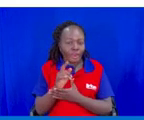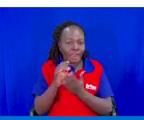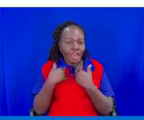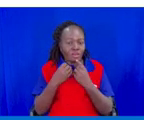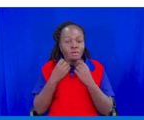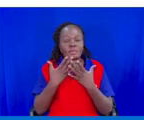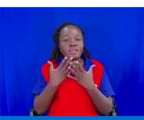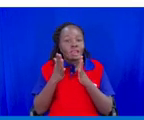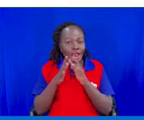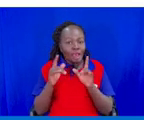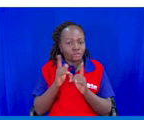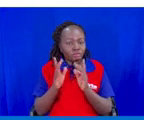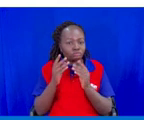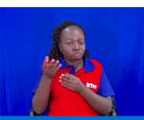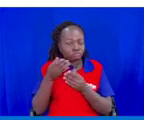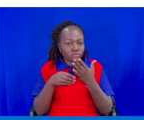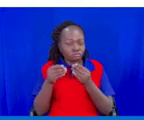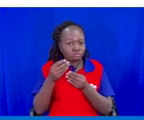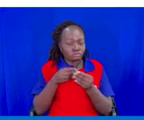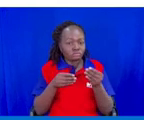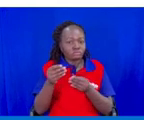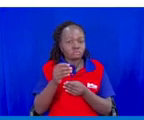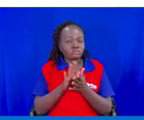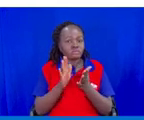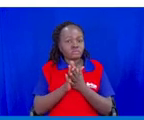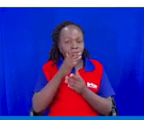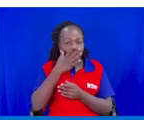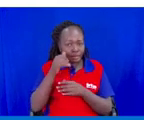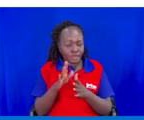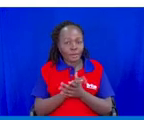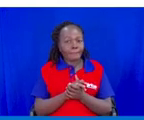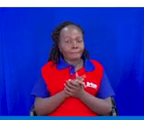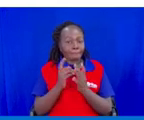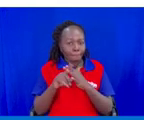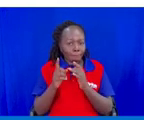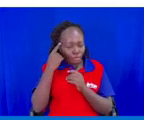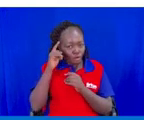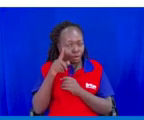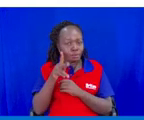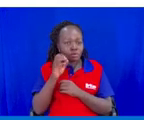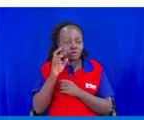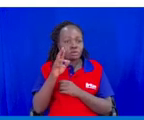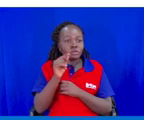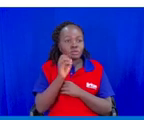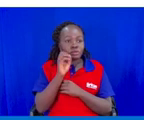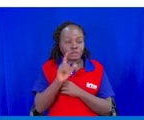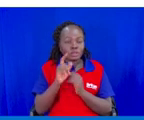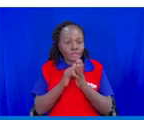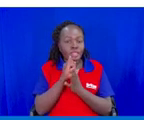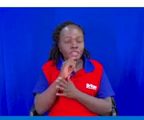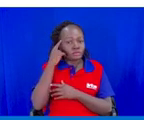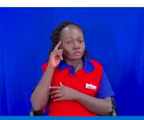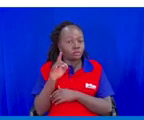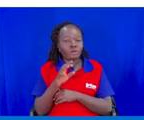right across the board and as far as Britam is concerned. To get started for the portal, which once again is for the laptop or for the desktop